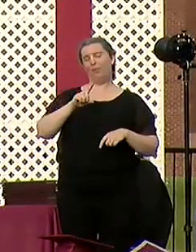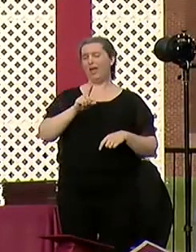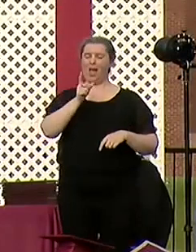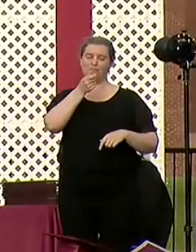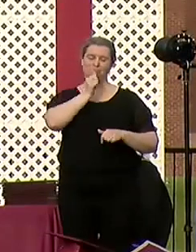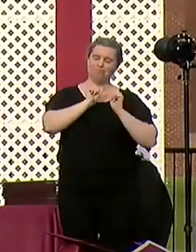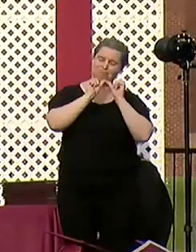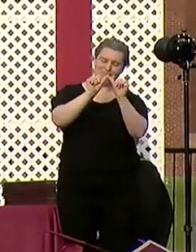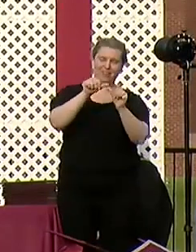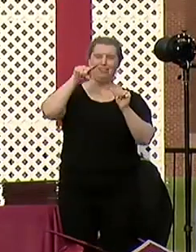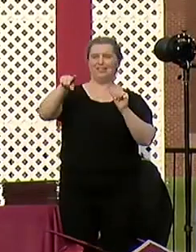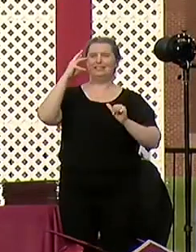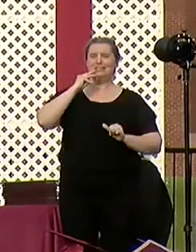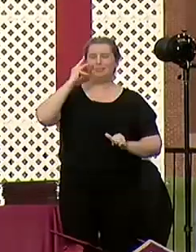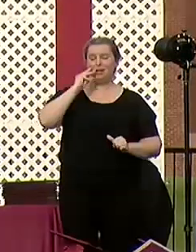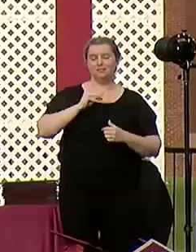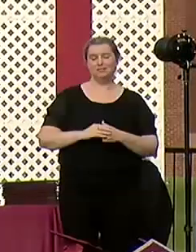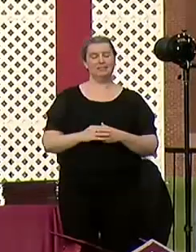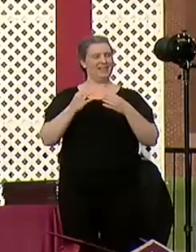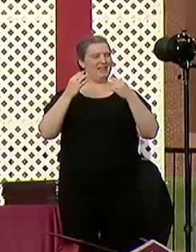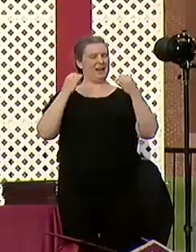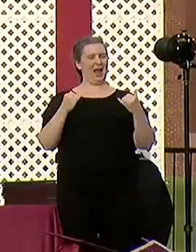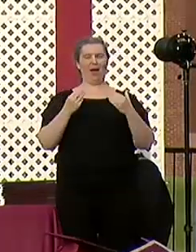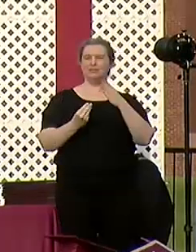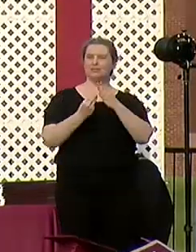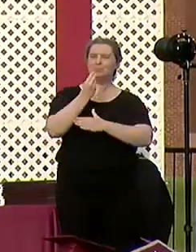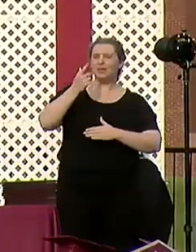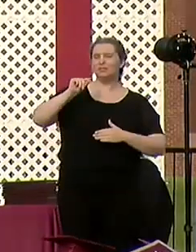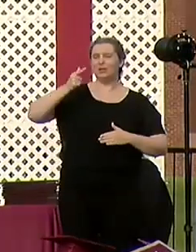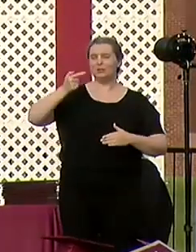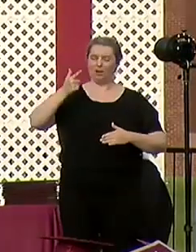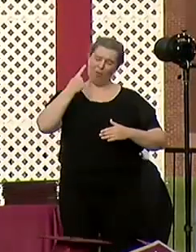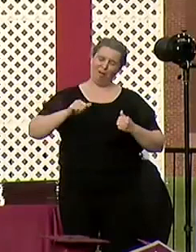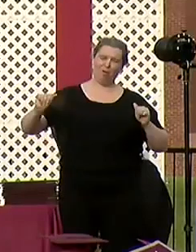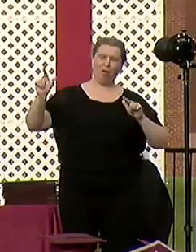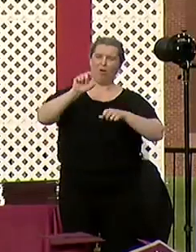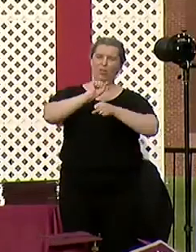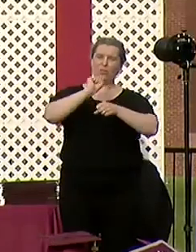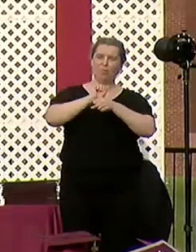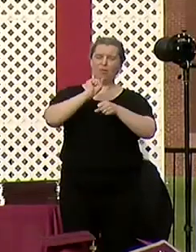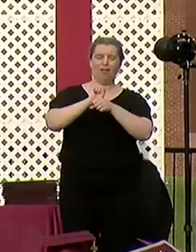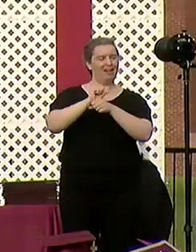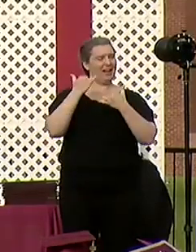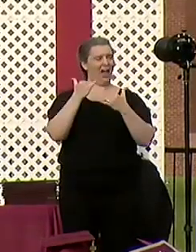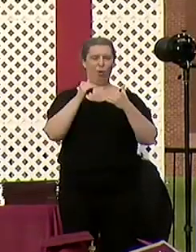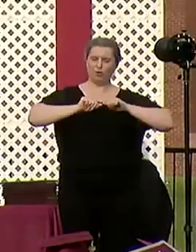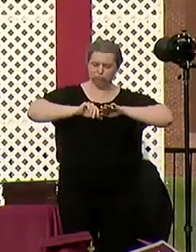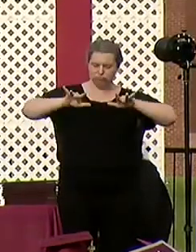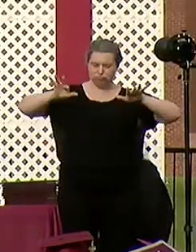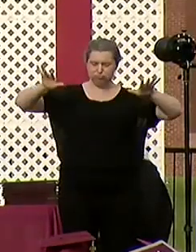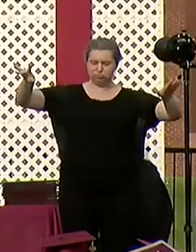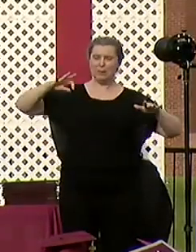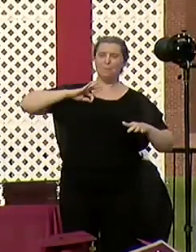experience. Now, in the spring of 2021, all that hard work in the fall has paid off, and we're headed everywhere from Maine